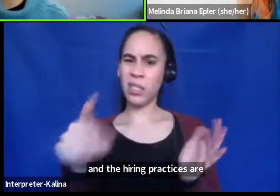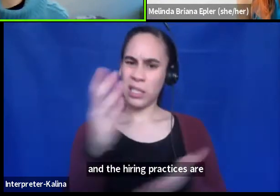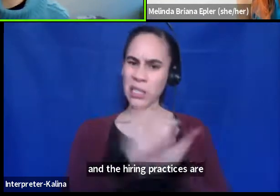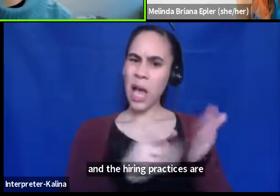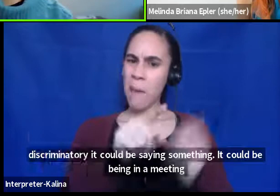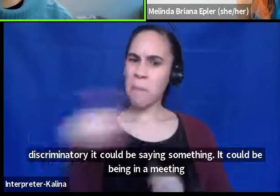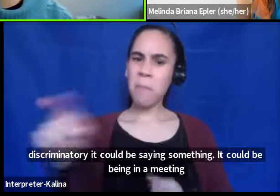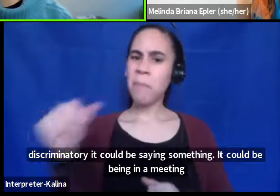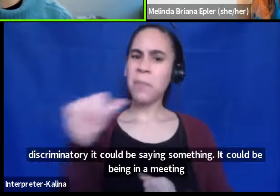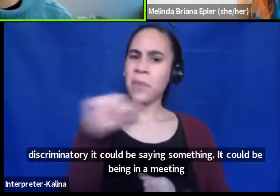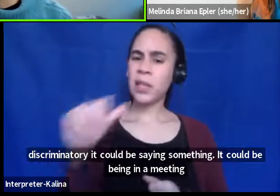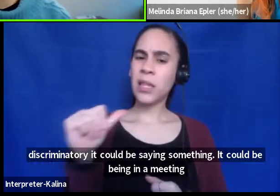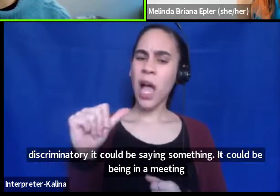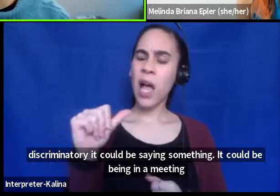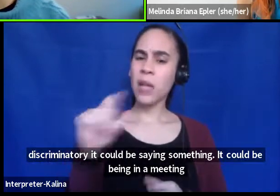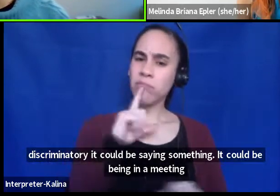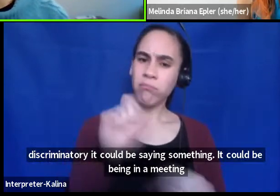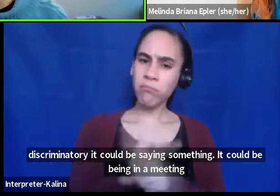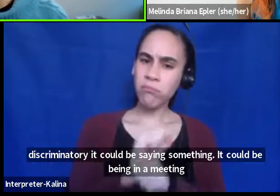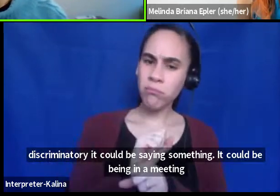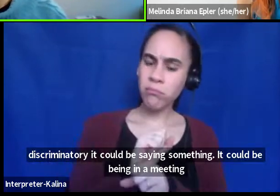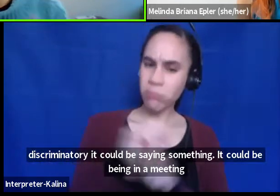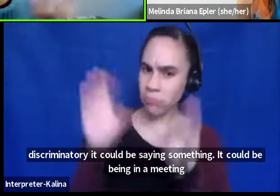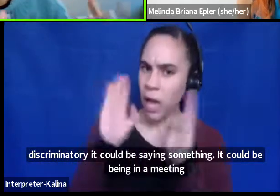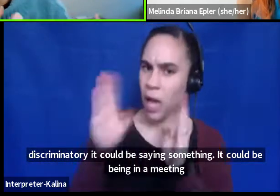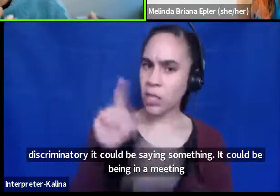what, let's take a moment to really listen to what this person is